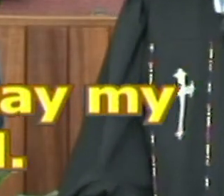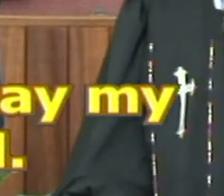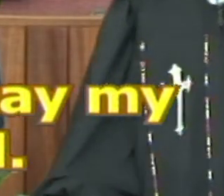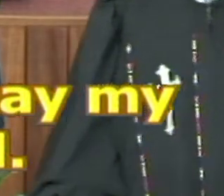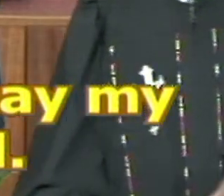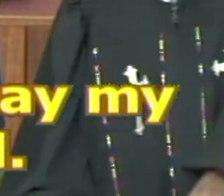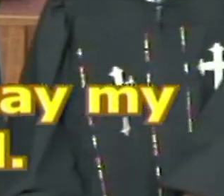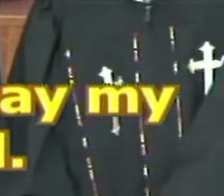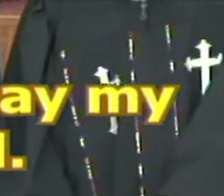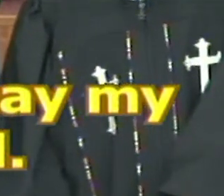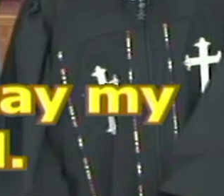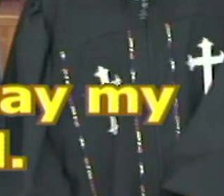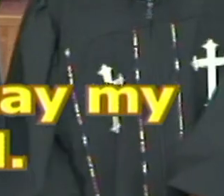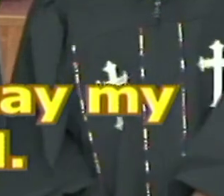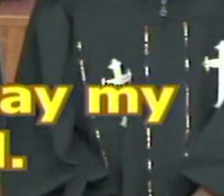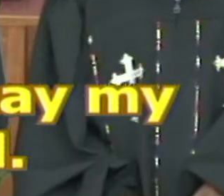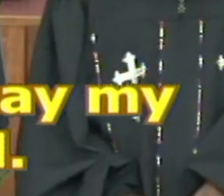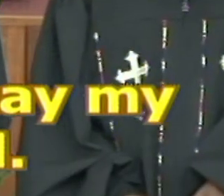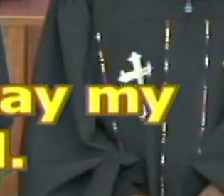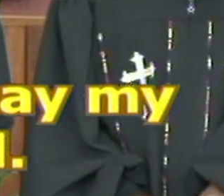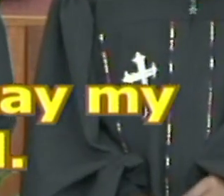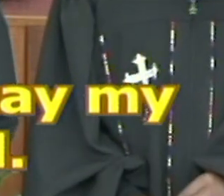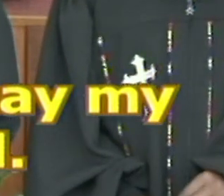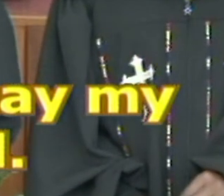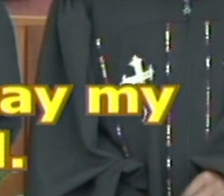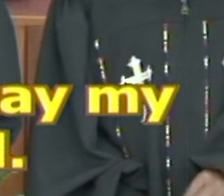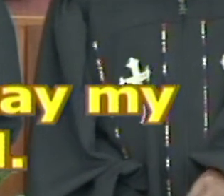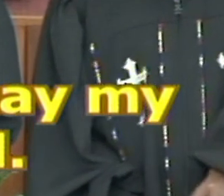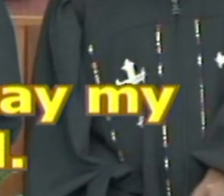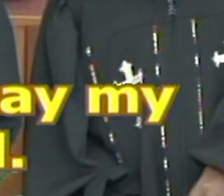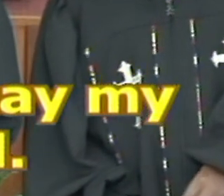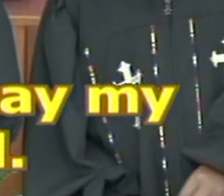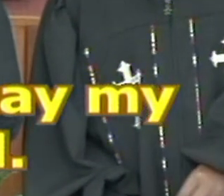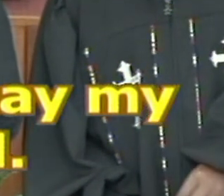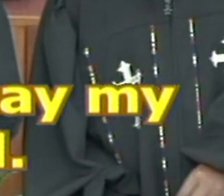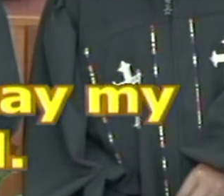God says, and when he had given thanks,